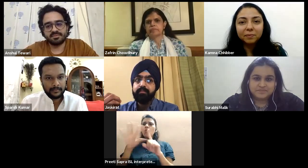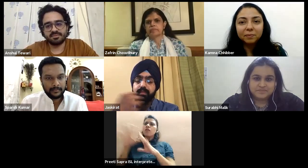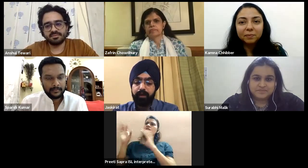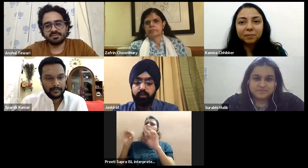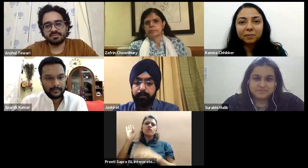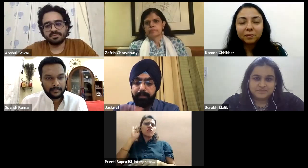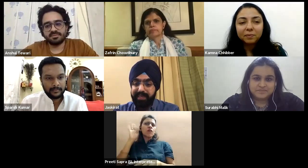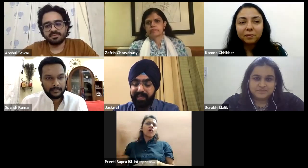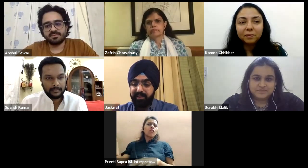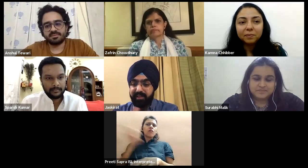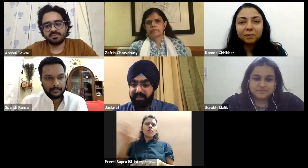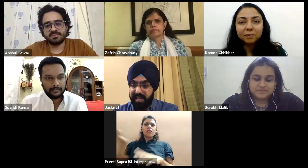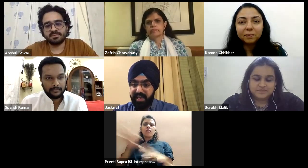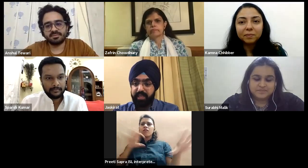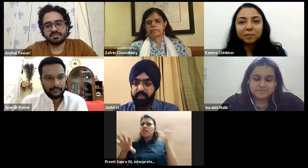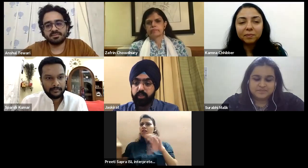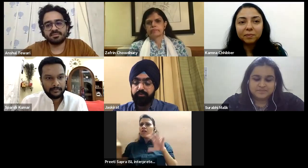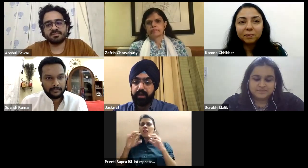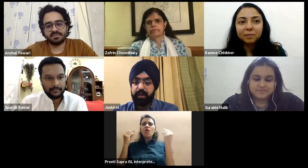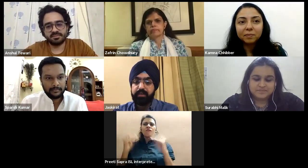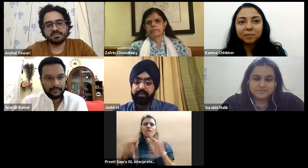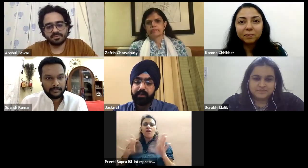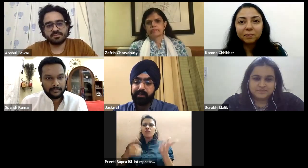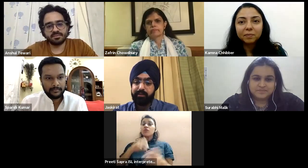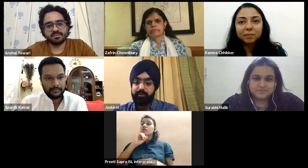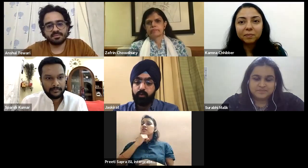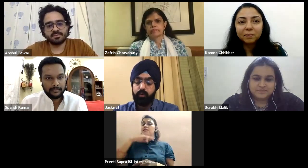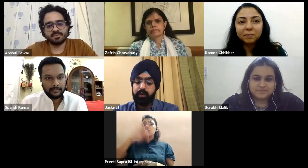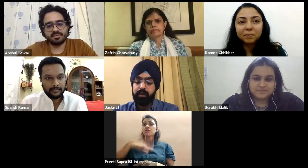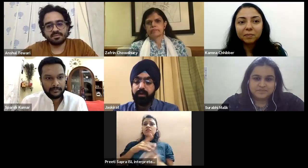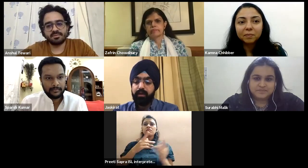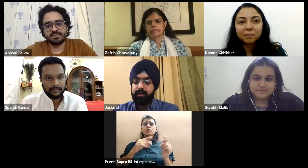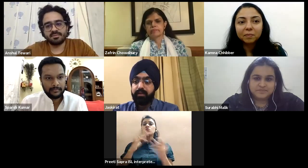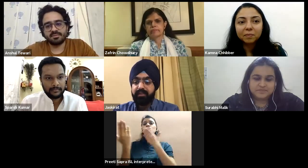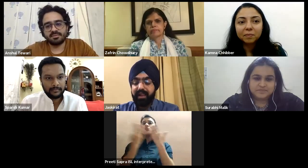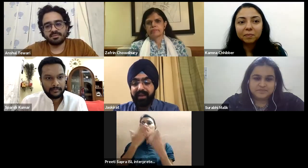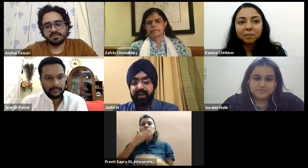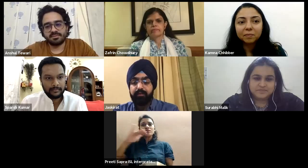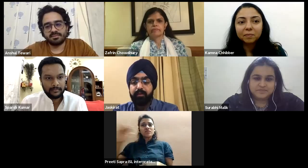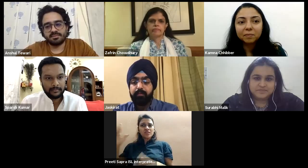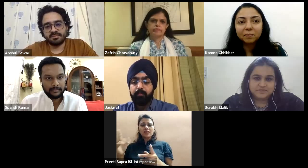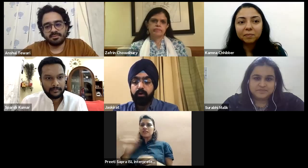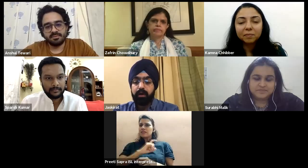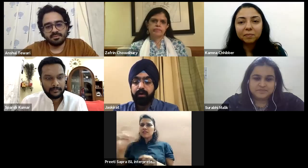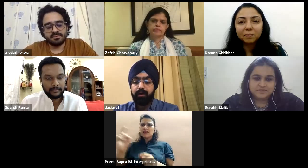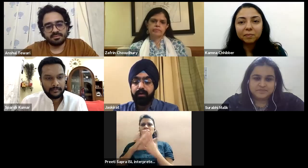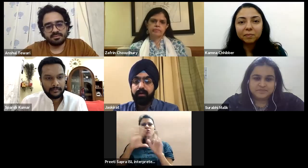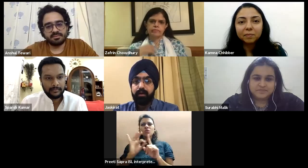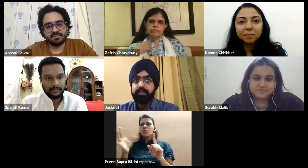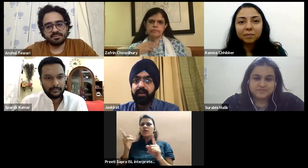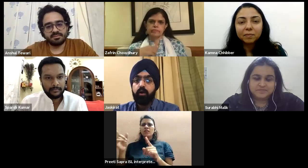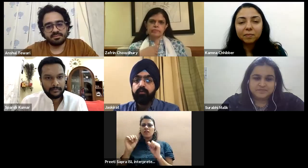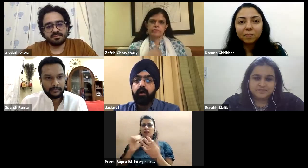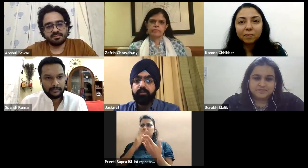are the ones who are preteens and teenagers right now in school. They're slightly, I would say,